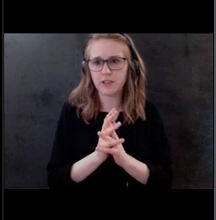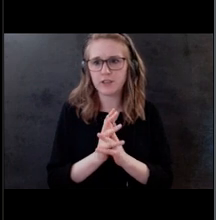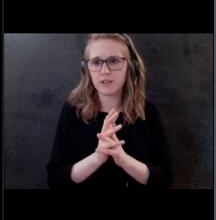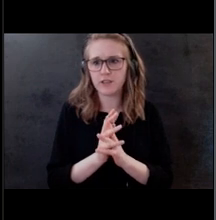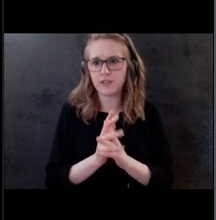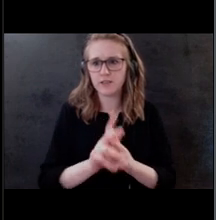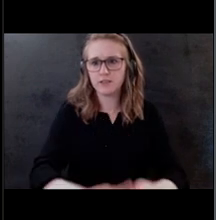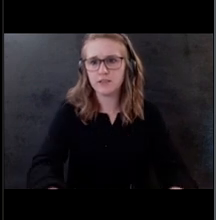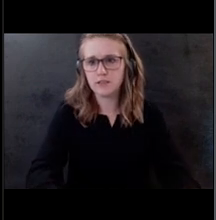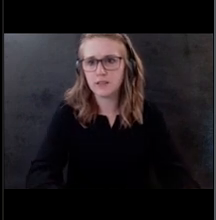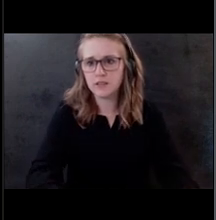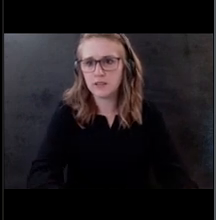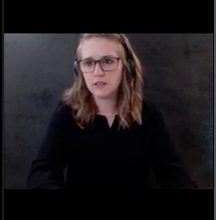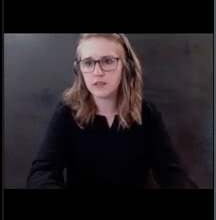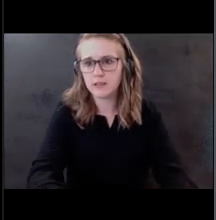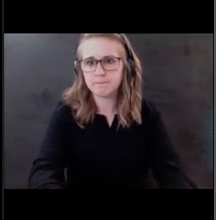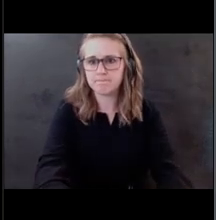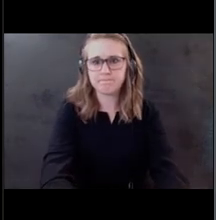Jennifer, are you still?